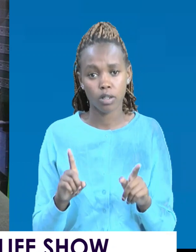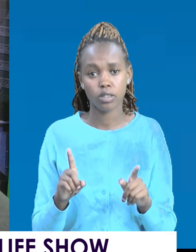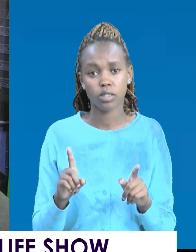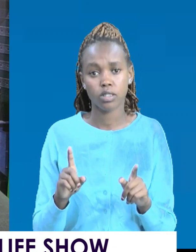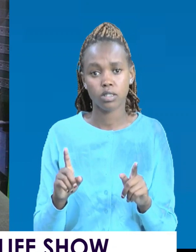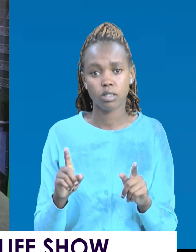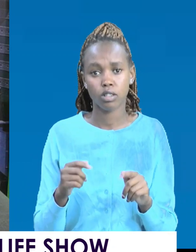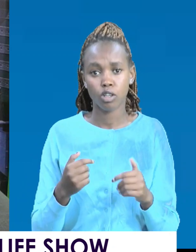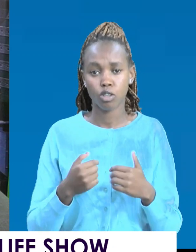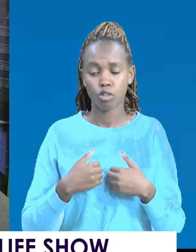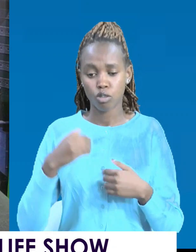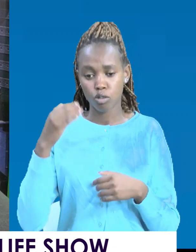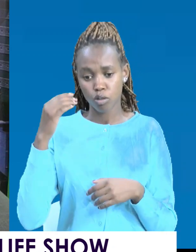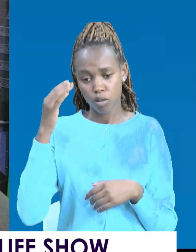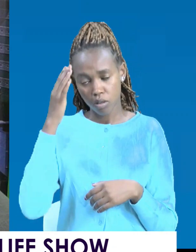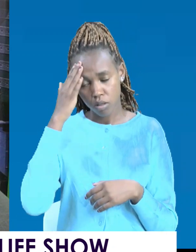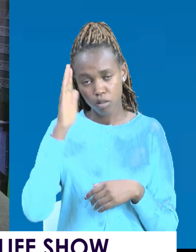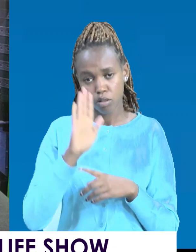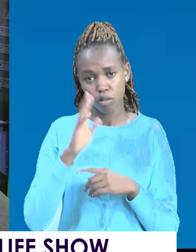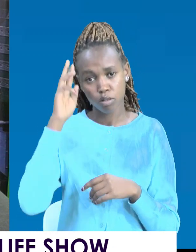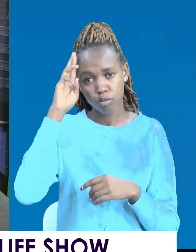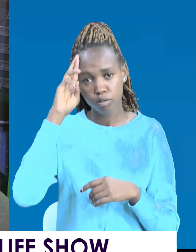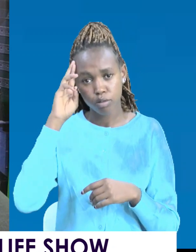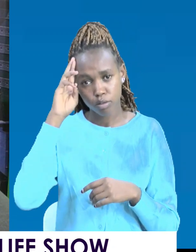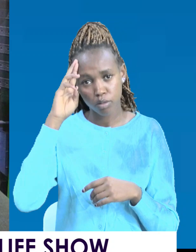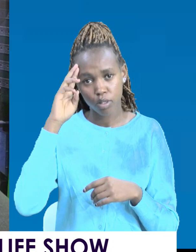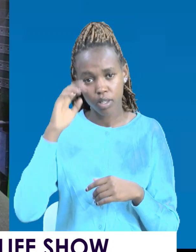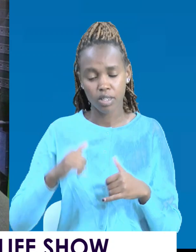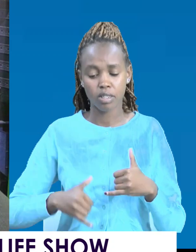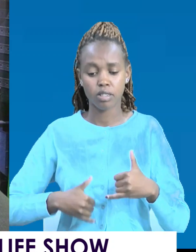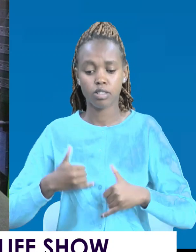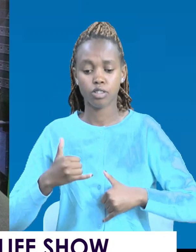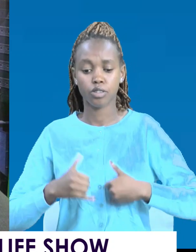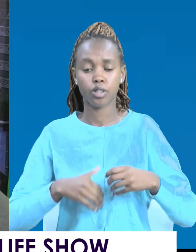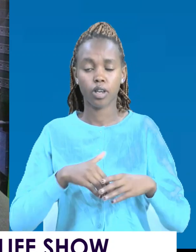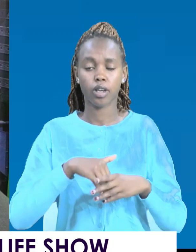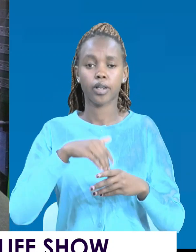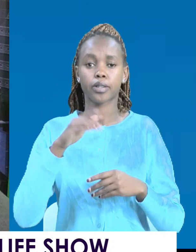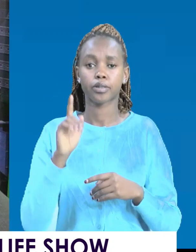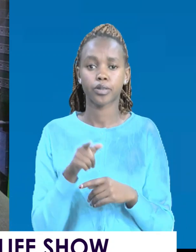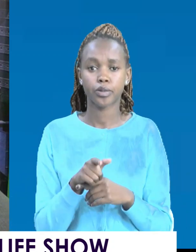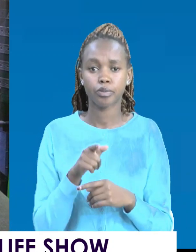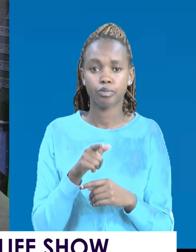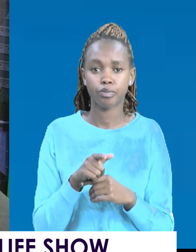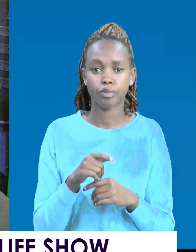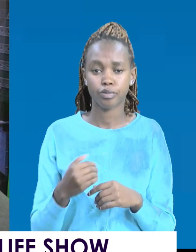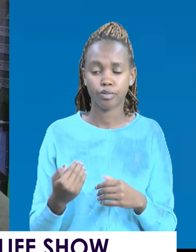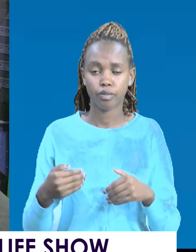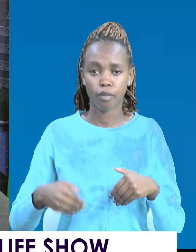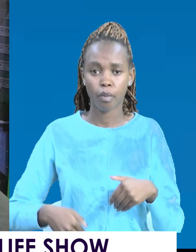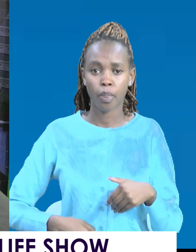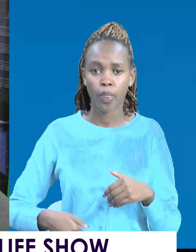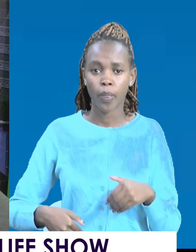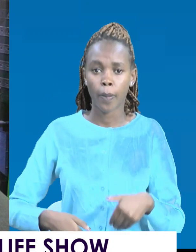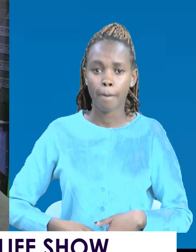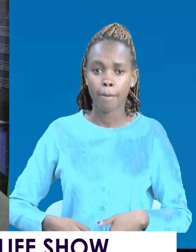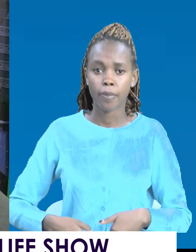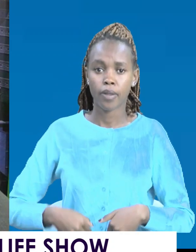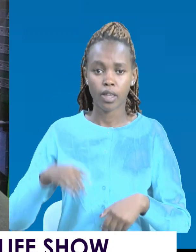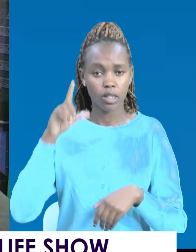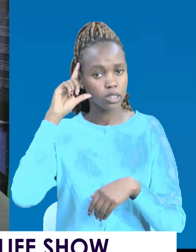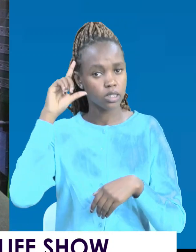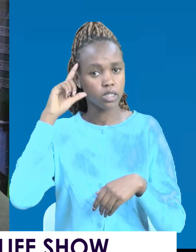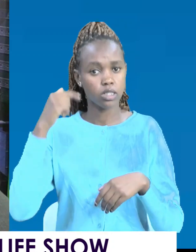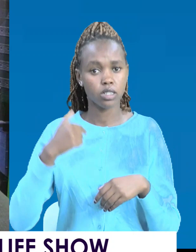because you've discovered that purpose, there is a joy that comes out of you. Young people, listen to me.